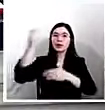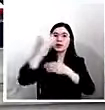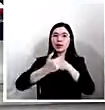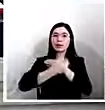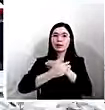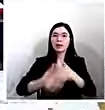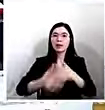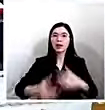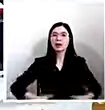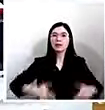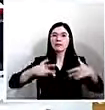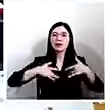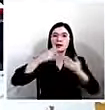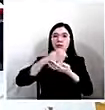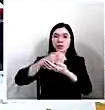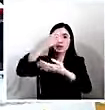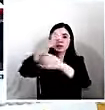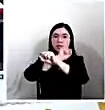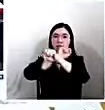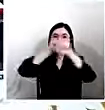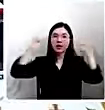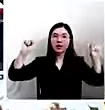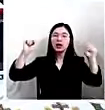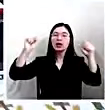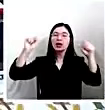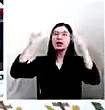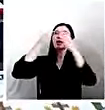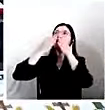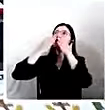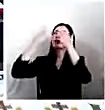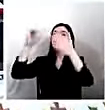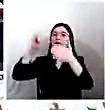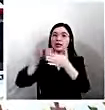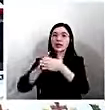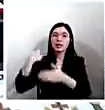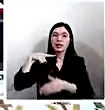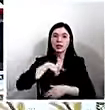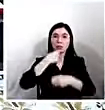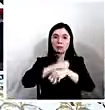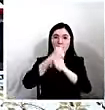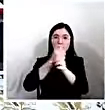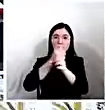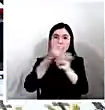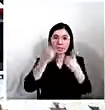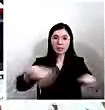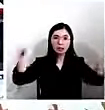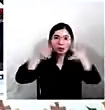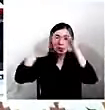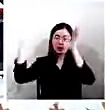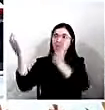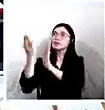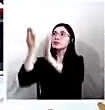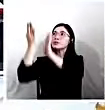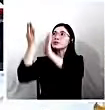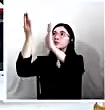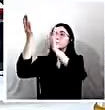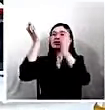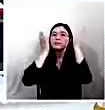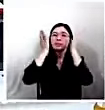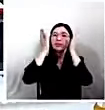of salvation, giving thanks that you have held us worthy to be in your presence and minister to